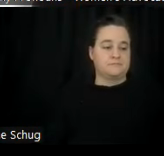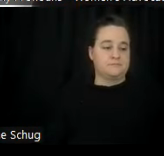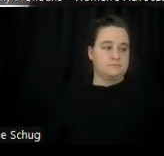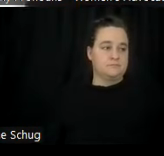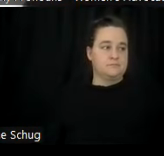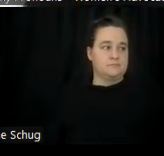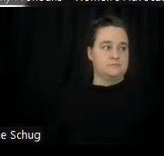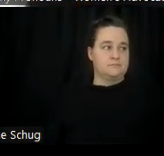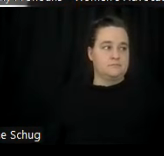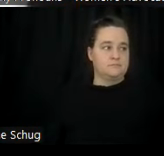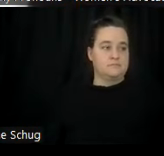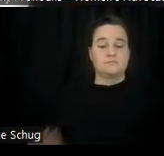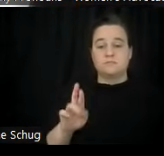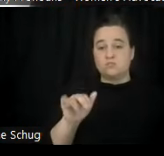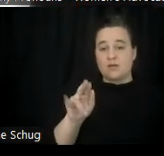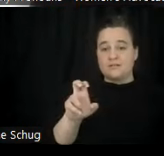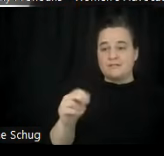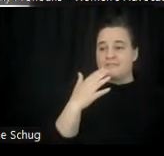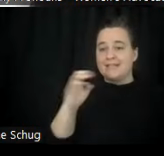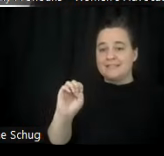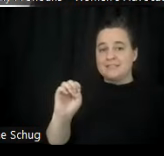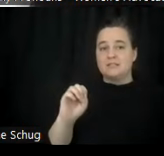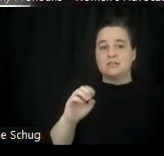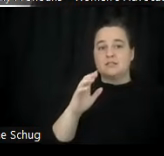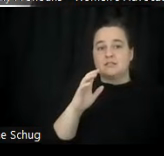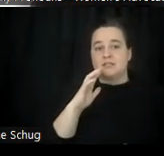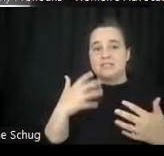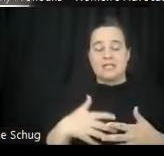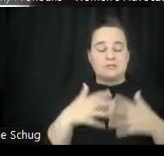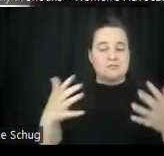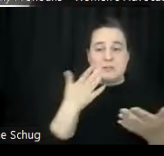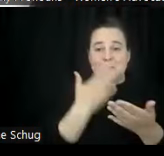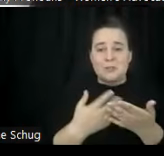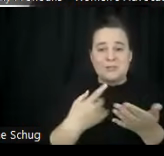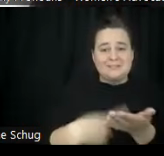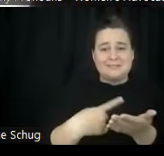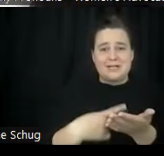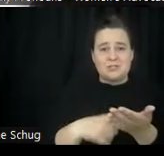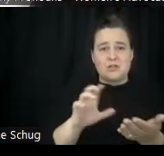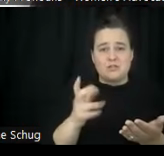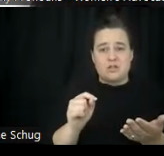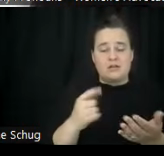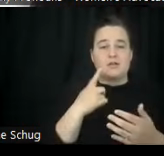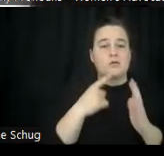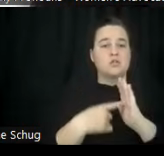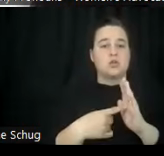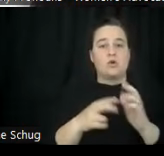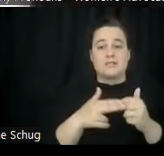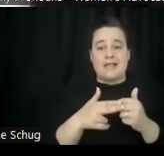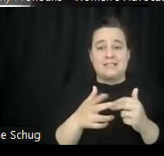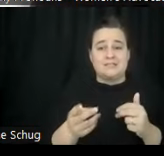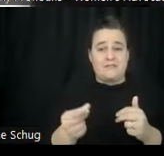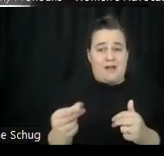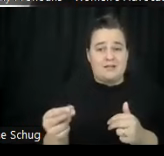Thanks, Eam. And for the sake of time, I know we've been having such a robust conversation. I'm going to quickly show a couple of the slides, but we're not going to